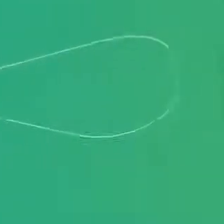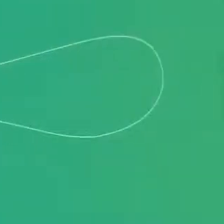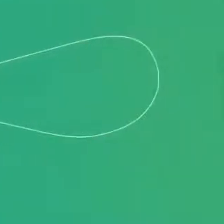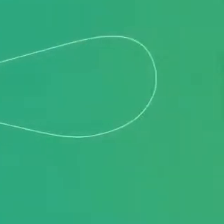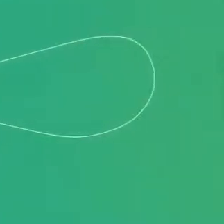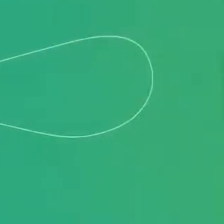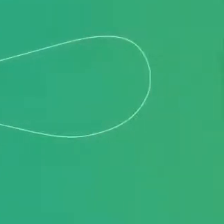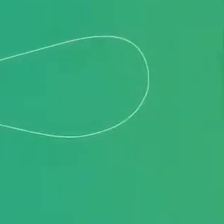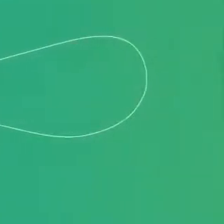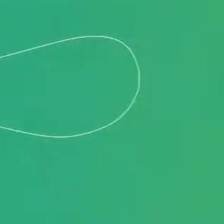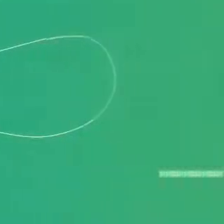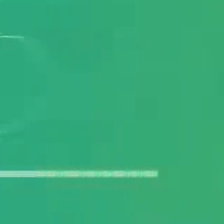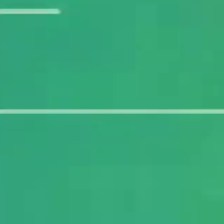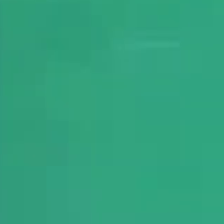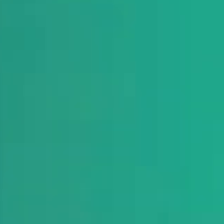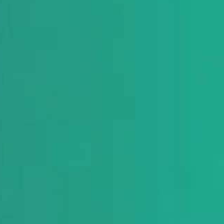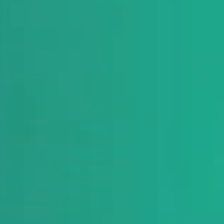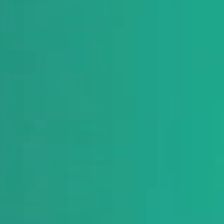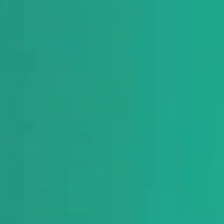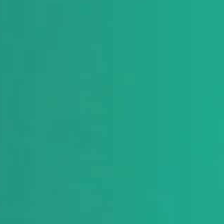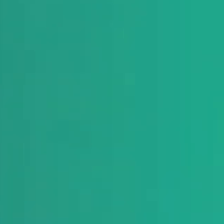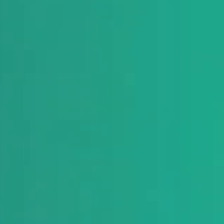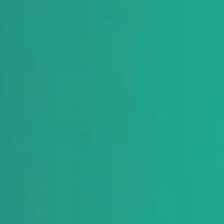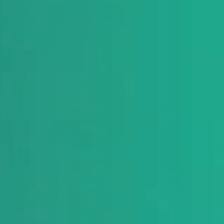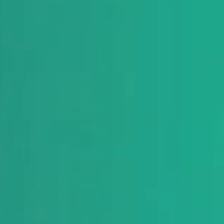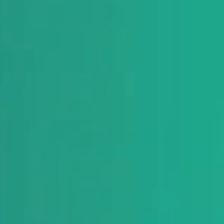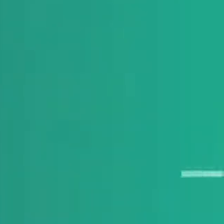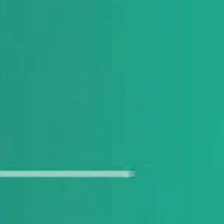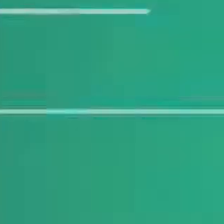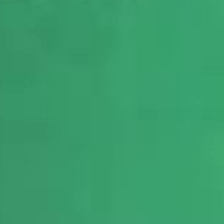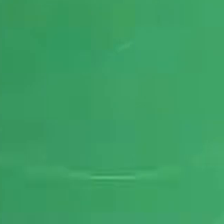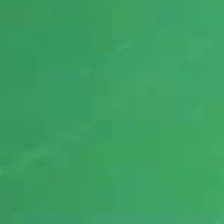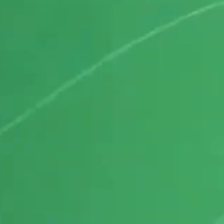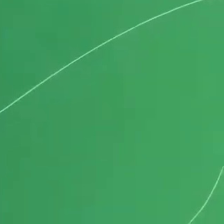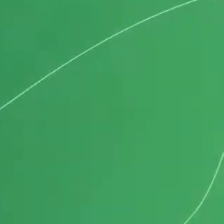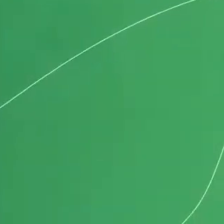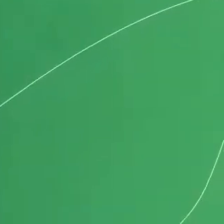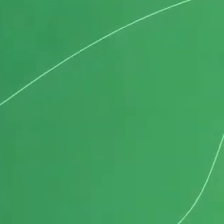Sua presença na hora da